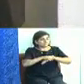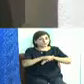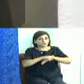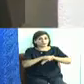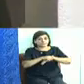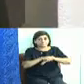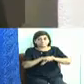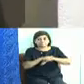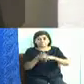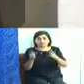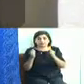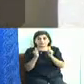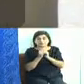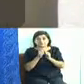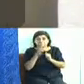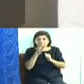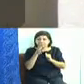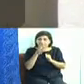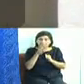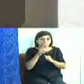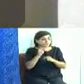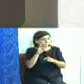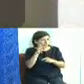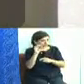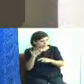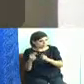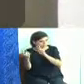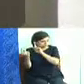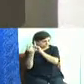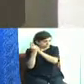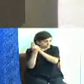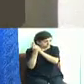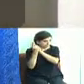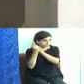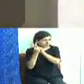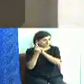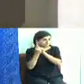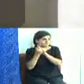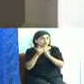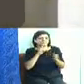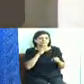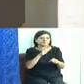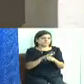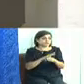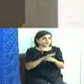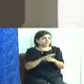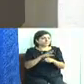to dedicate the sanctuary of MCC London in Ballon.